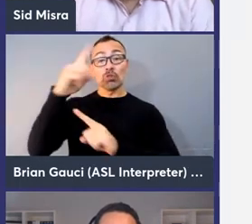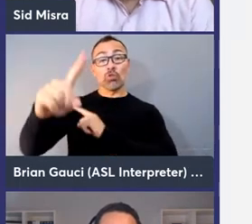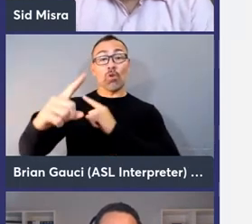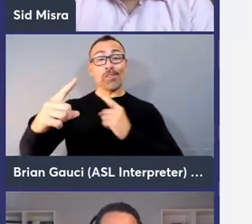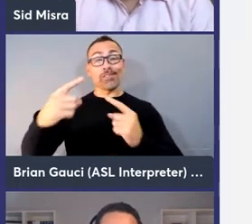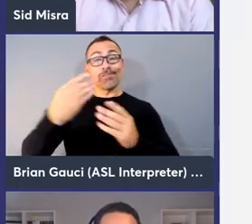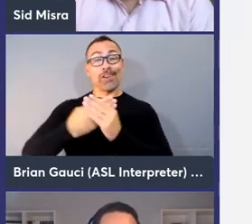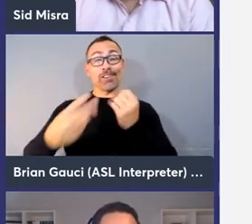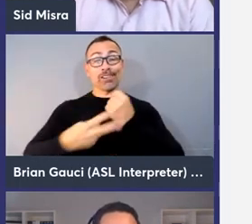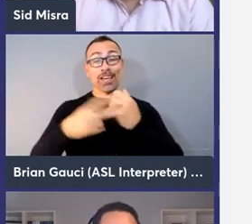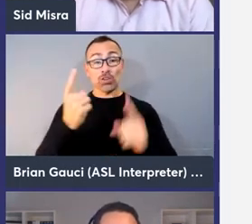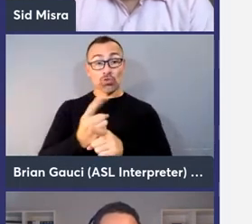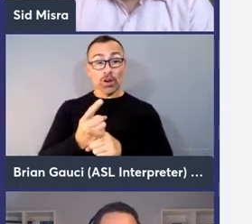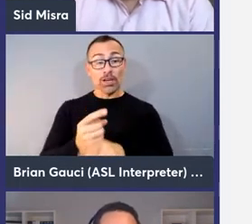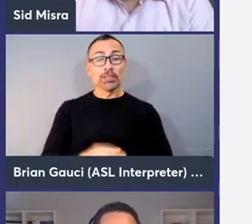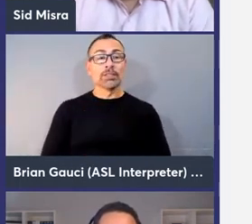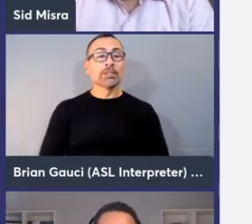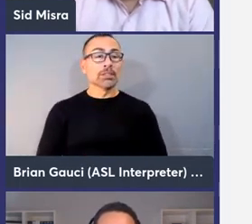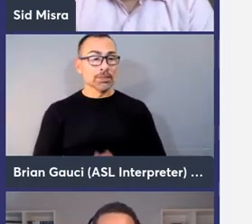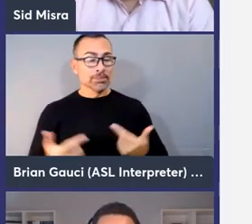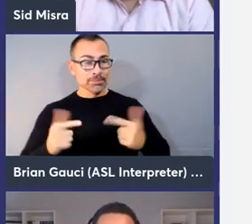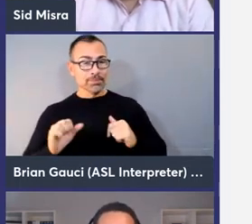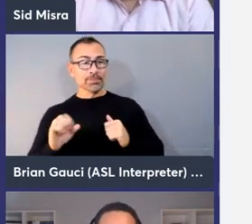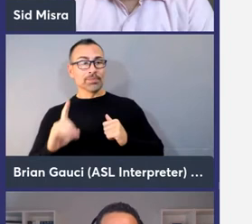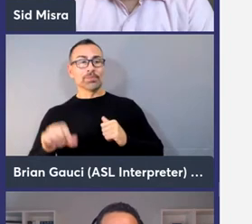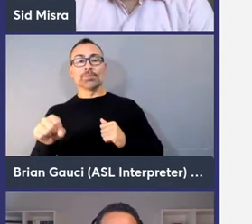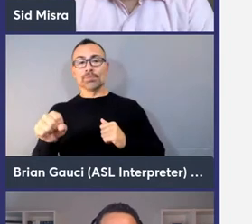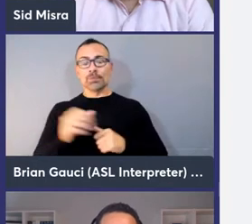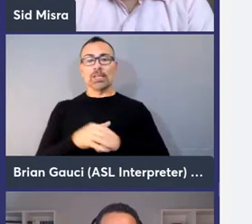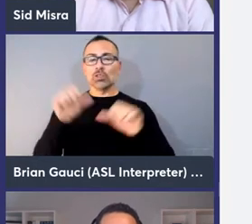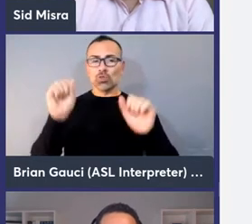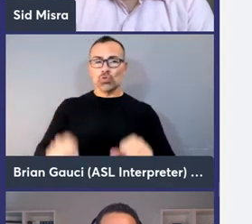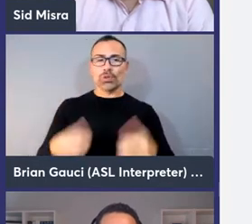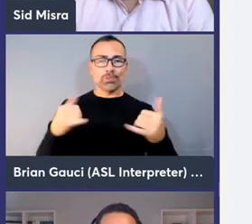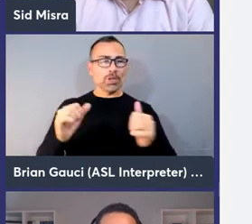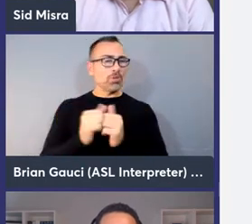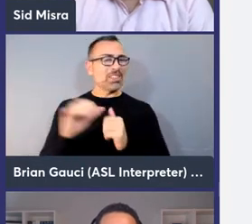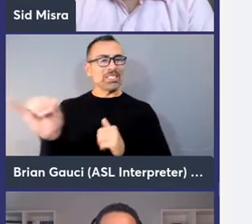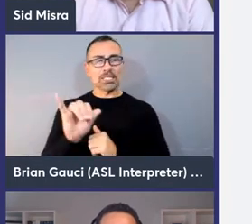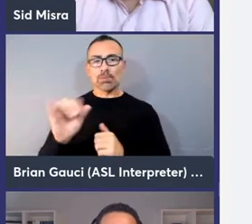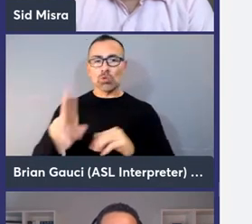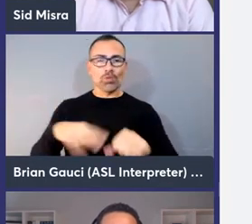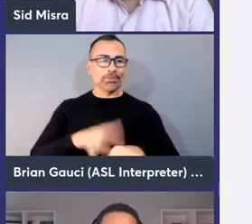Yeah, you can play with your KMS keys just the same way you normally do.